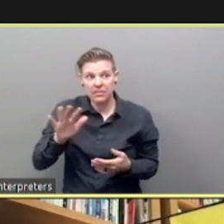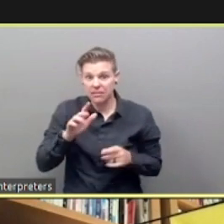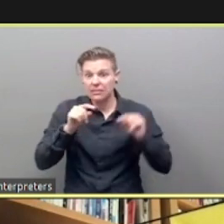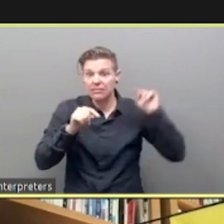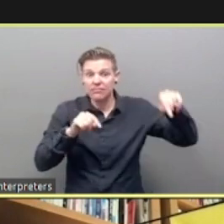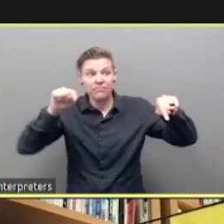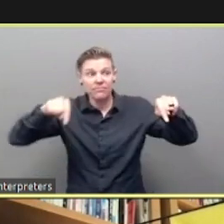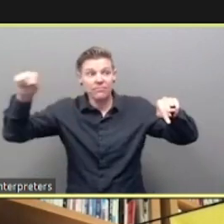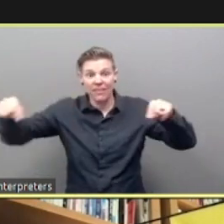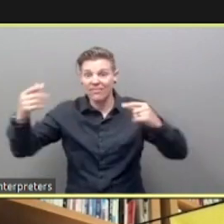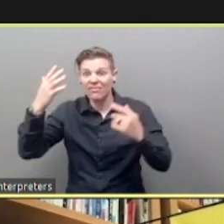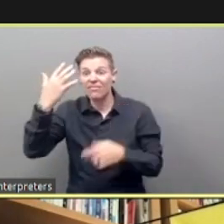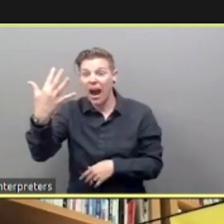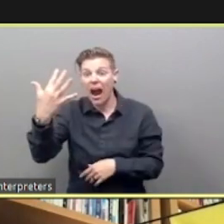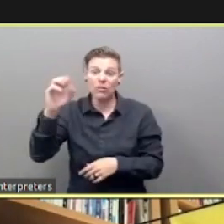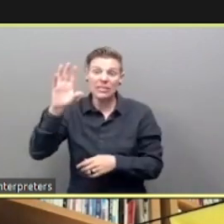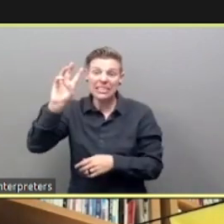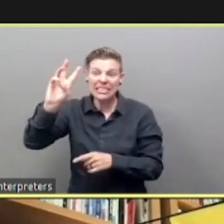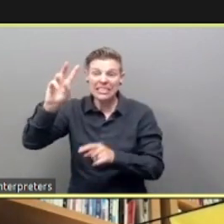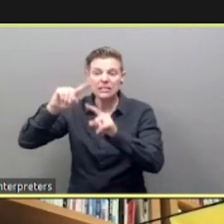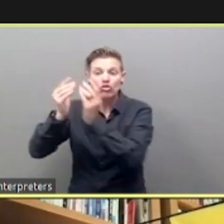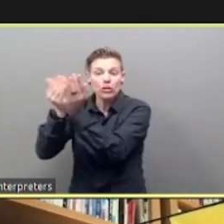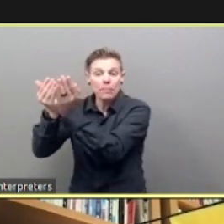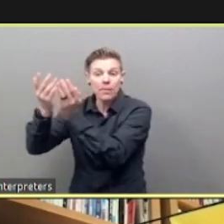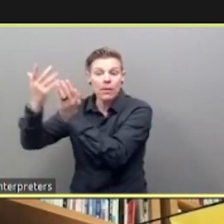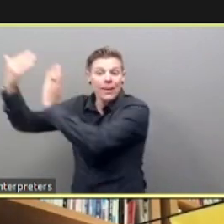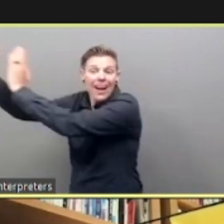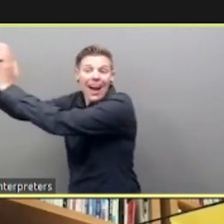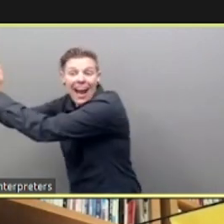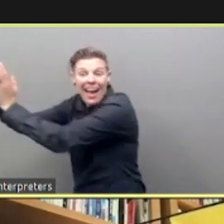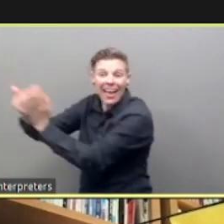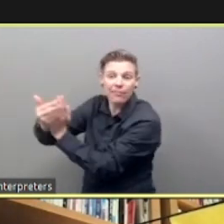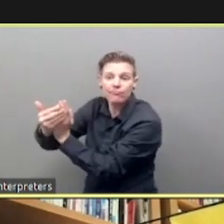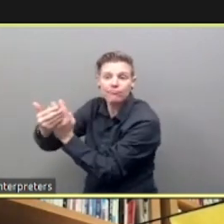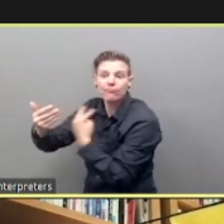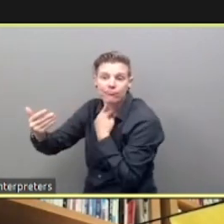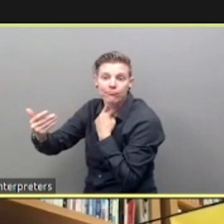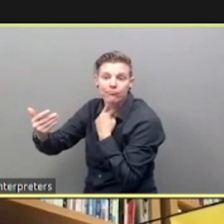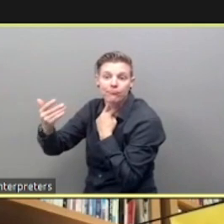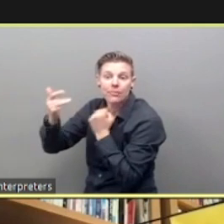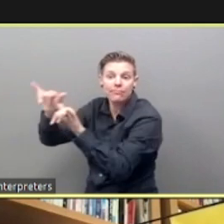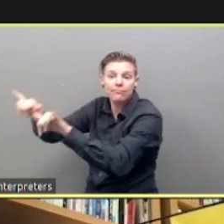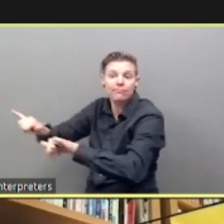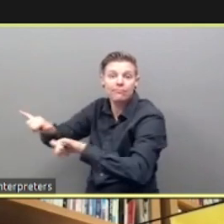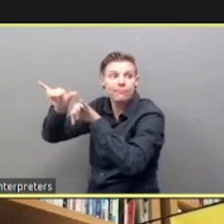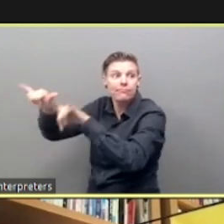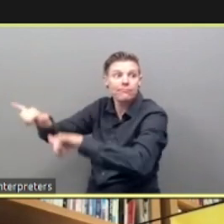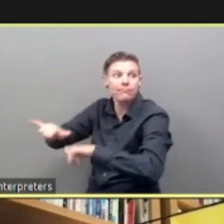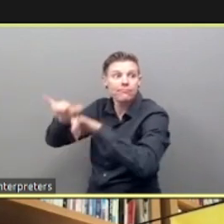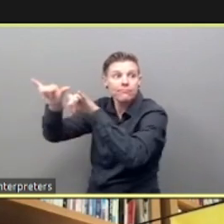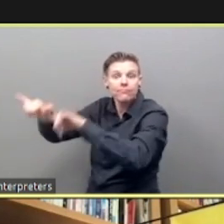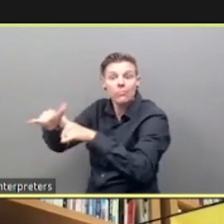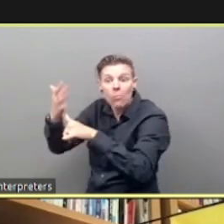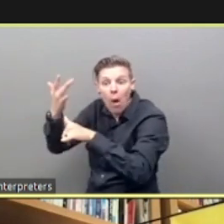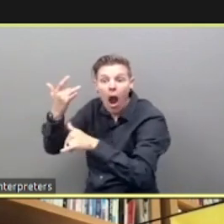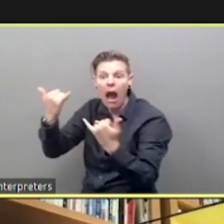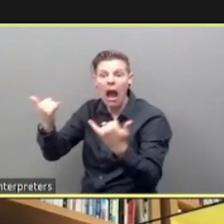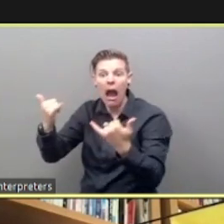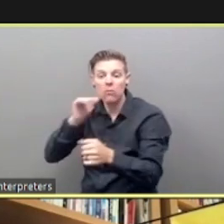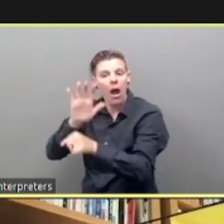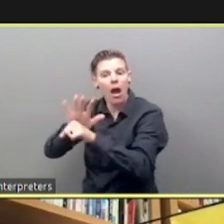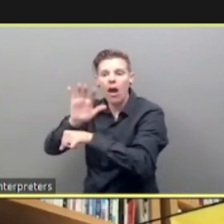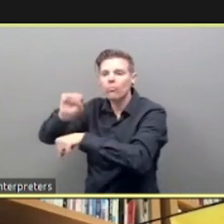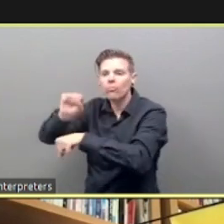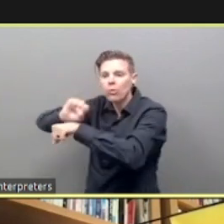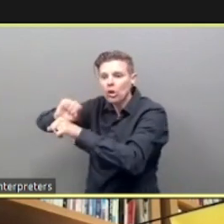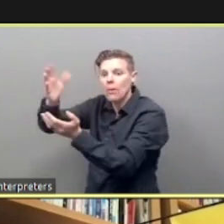of LA out in the ocean waiting to be unloaded because of a shortage of dock workers. And so that's starting to affect